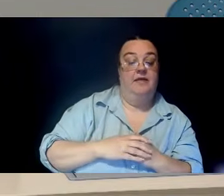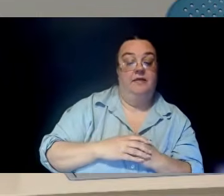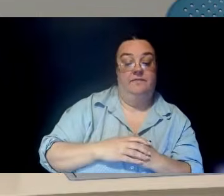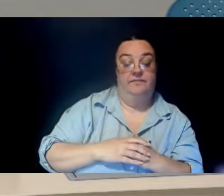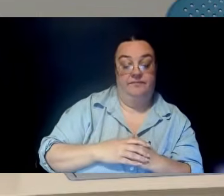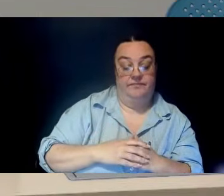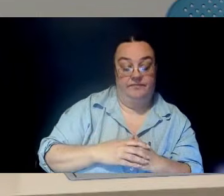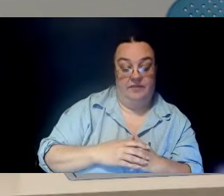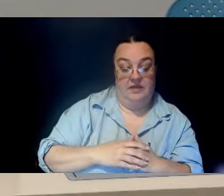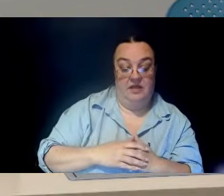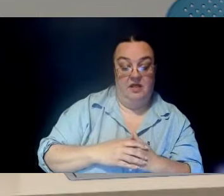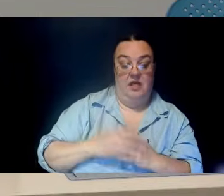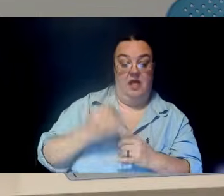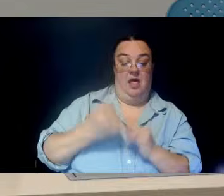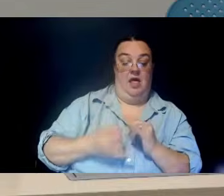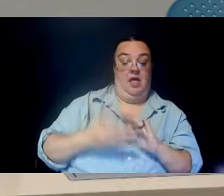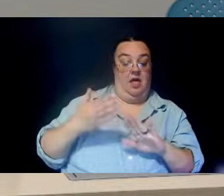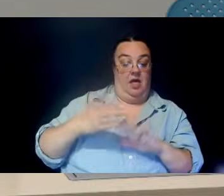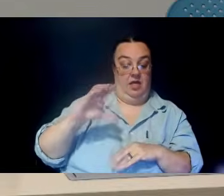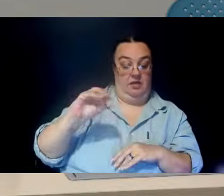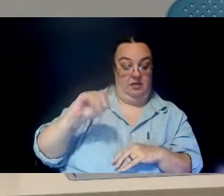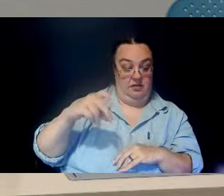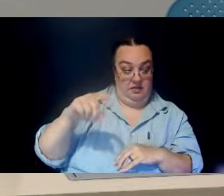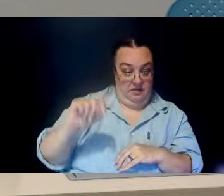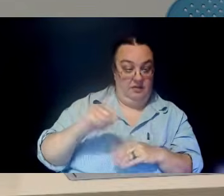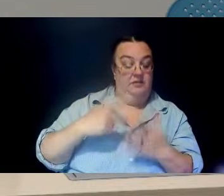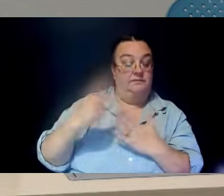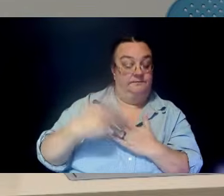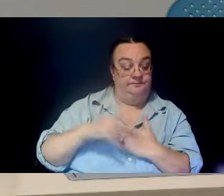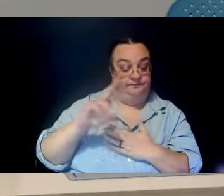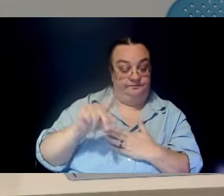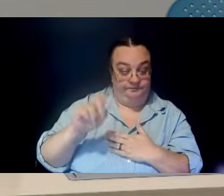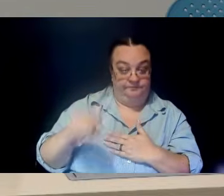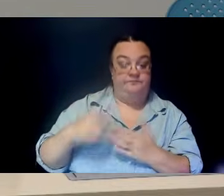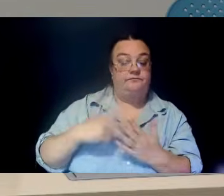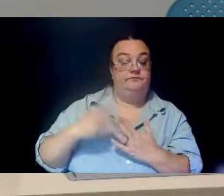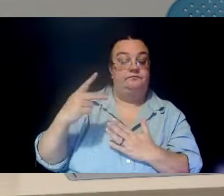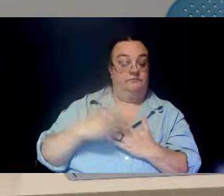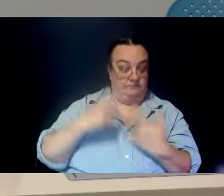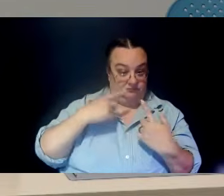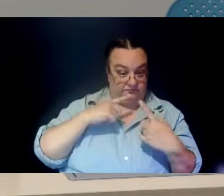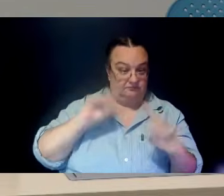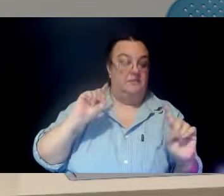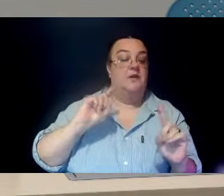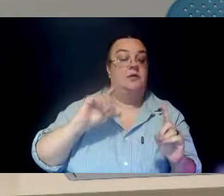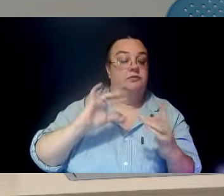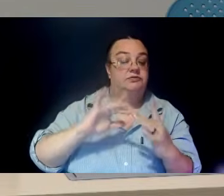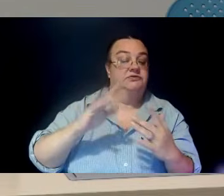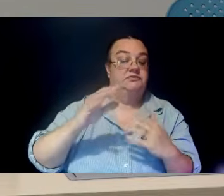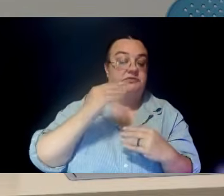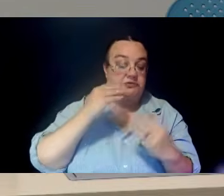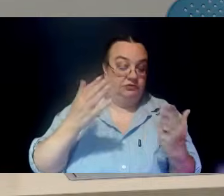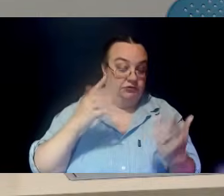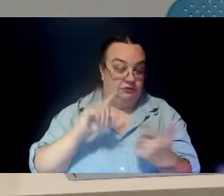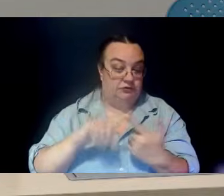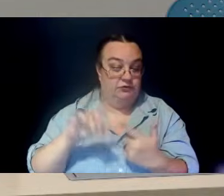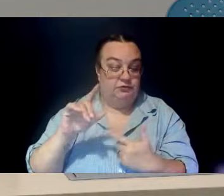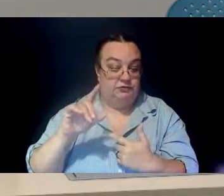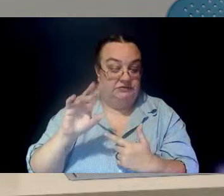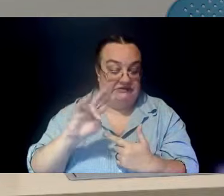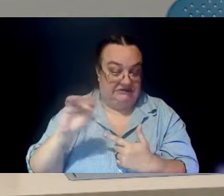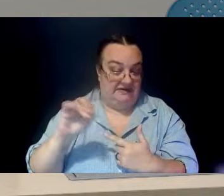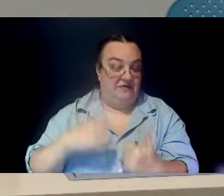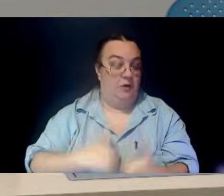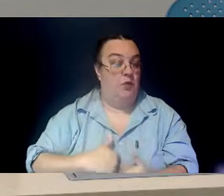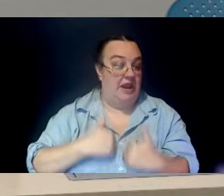compost program update. The program successfully reached full service to 70 residents and will continue to do